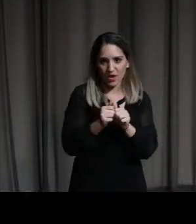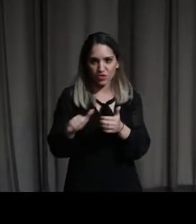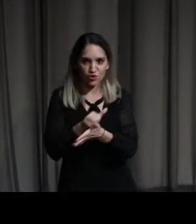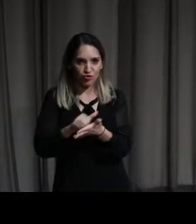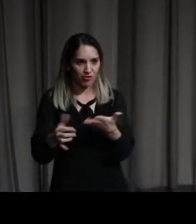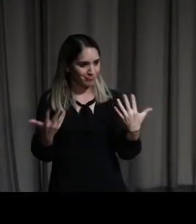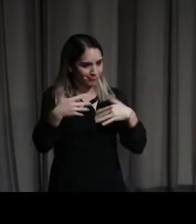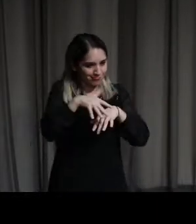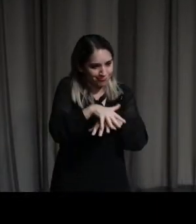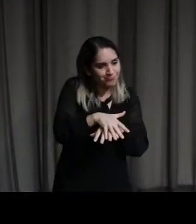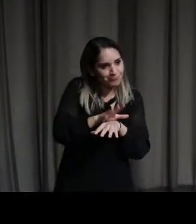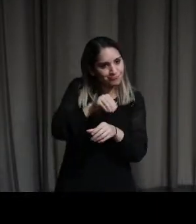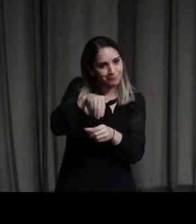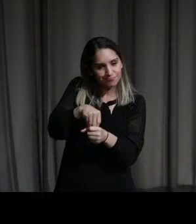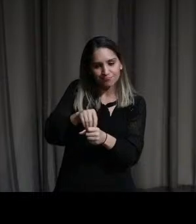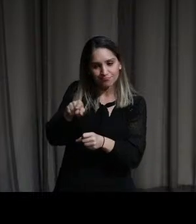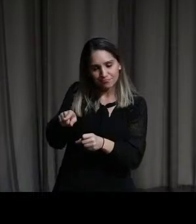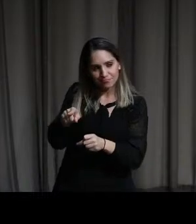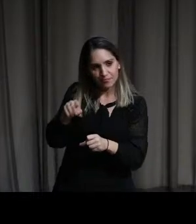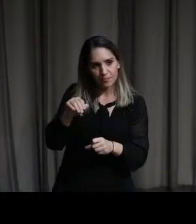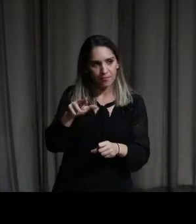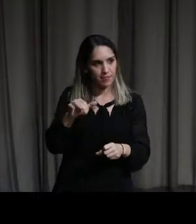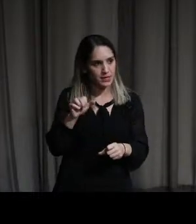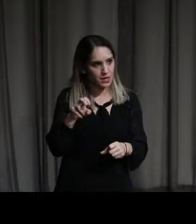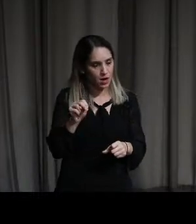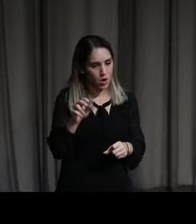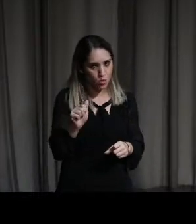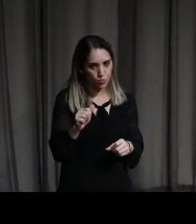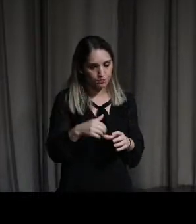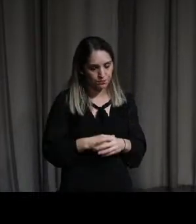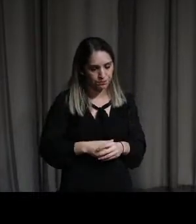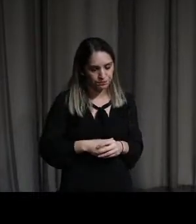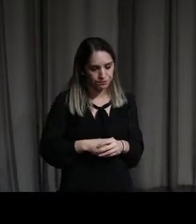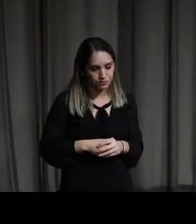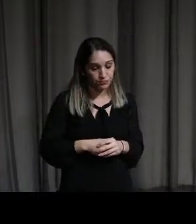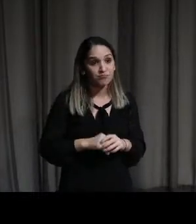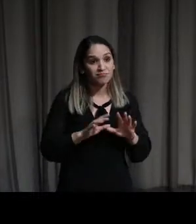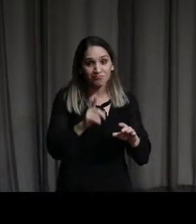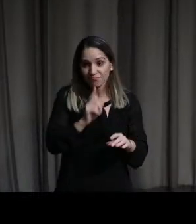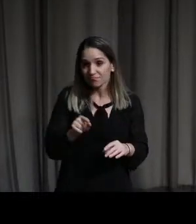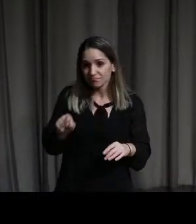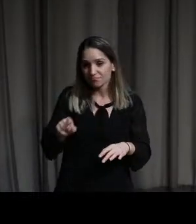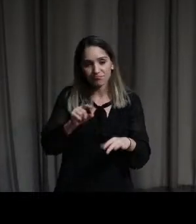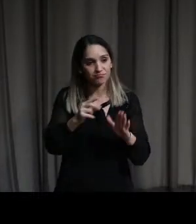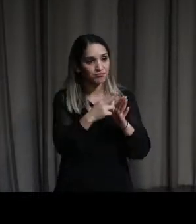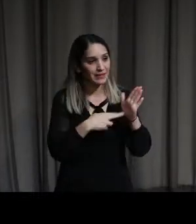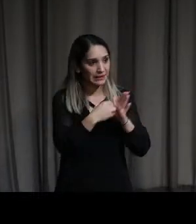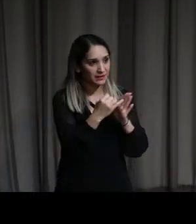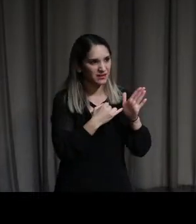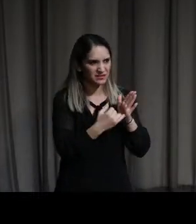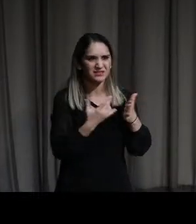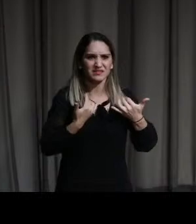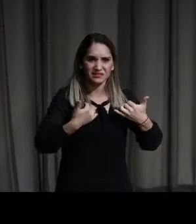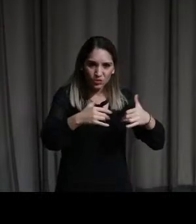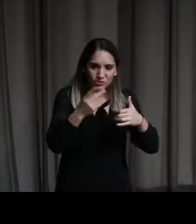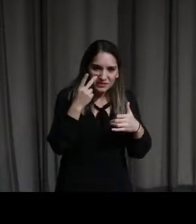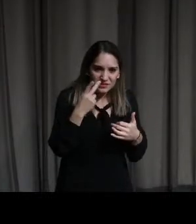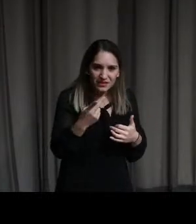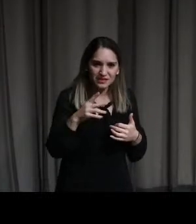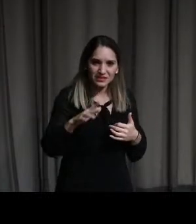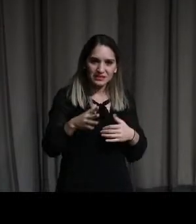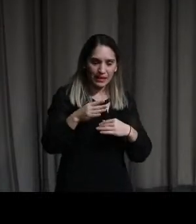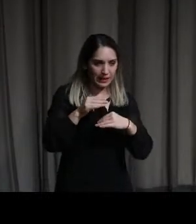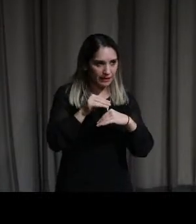in Mariano's painting, he continues to feel the influence, not of